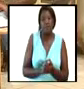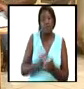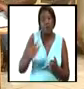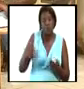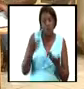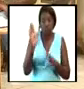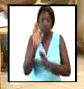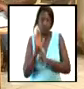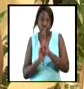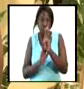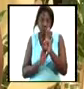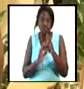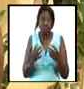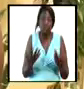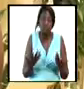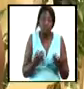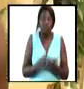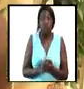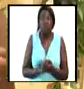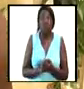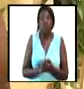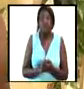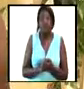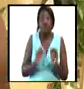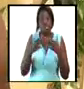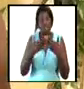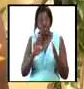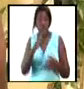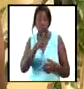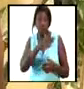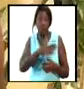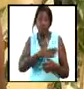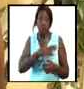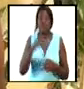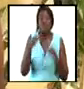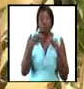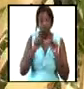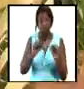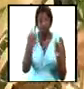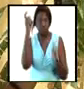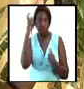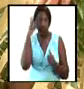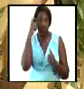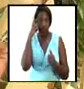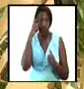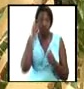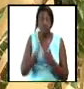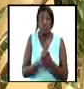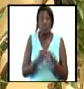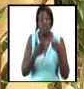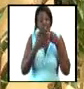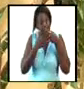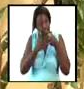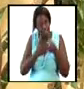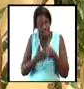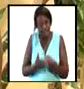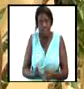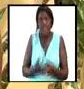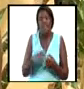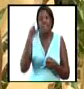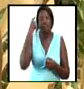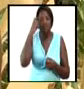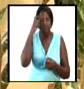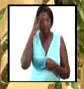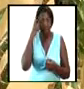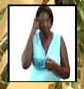want to score high marks? So you should start from here and here. And just force yourself to visualize. I